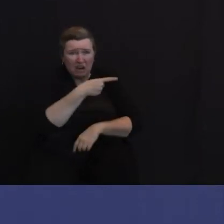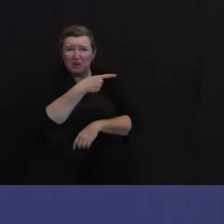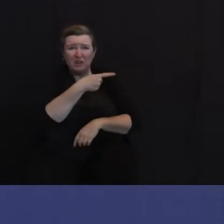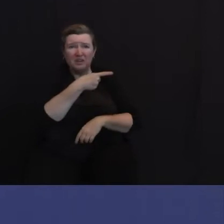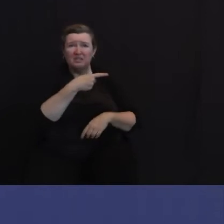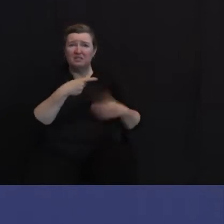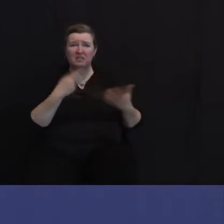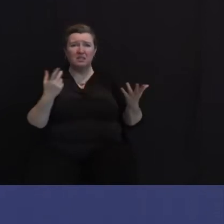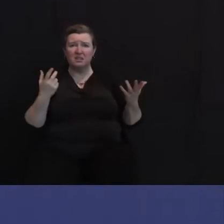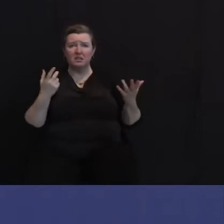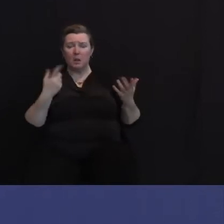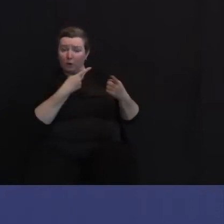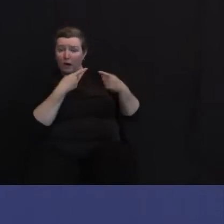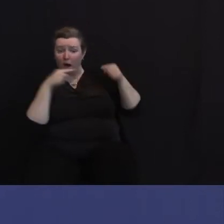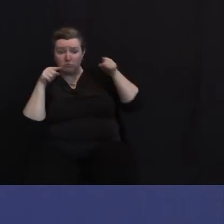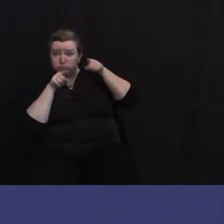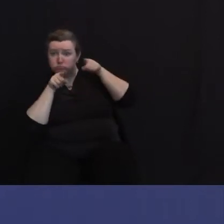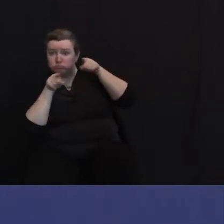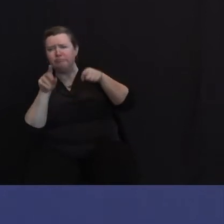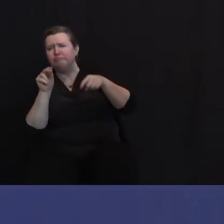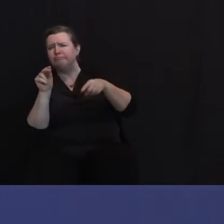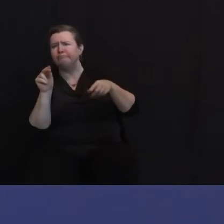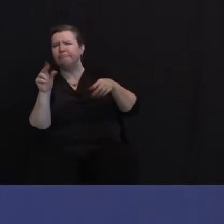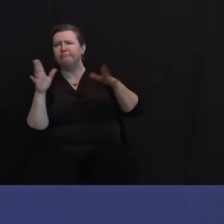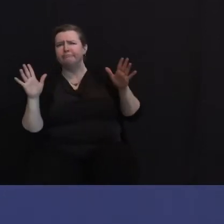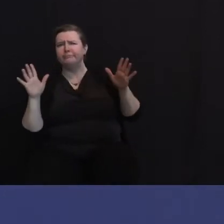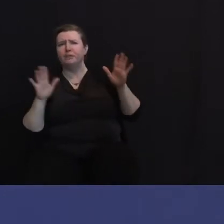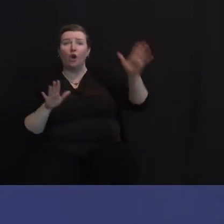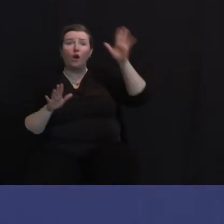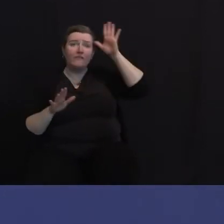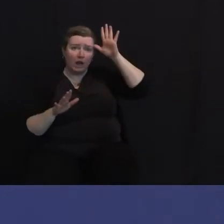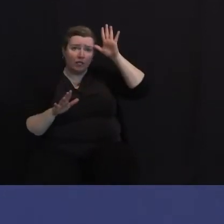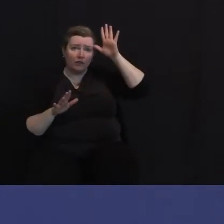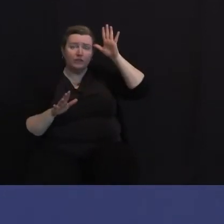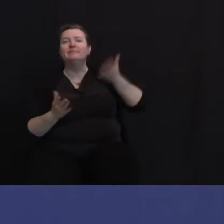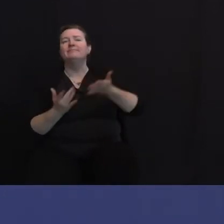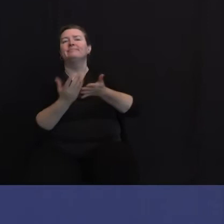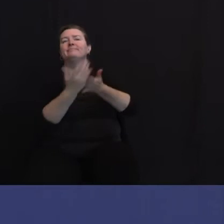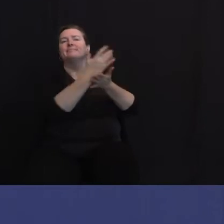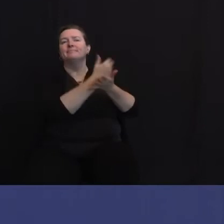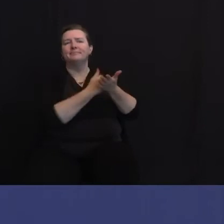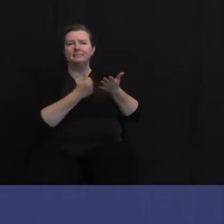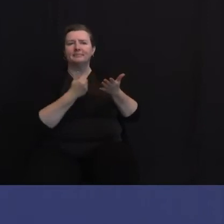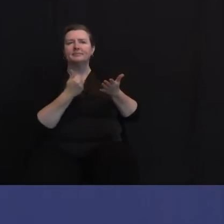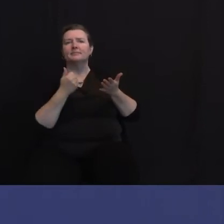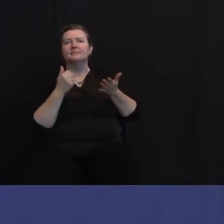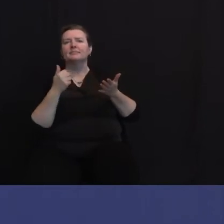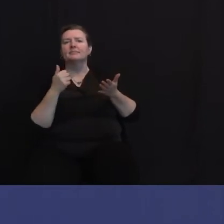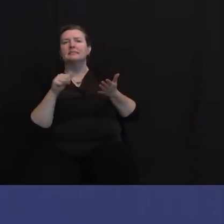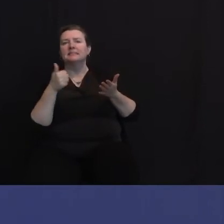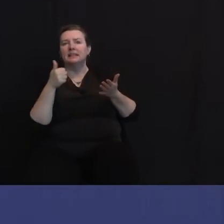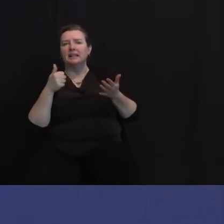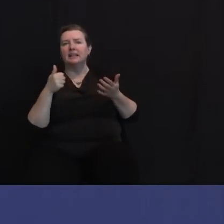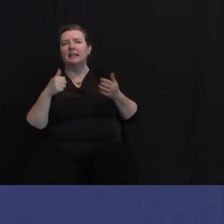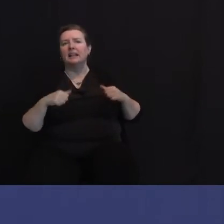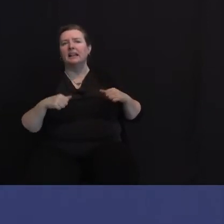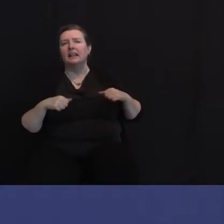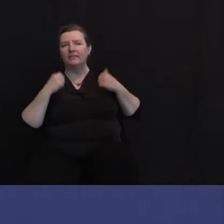on much over the years, but he is the one that gathered the 10 living secretaries of defense to write the letter that they